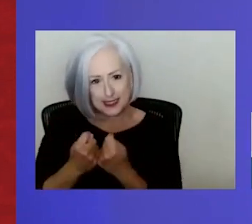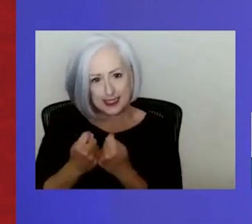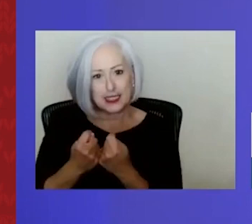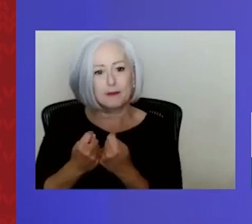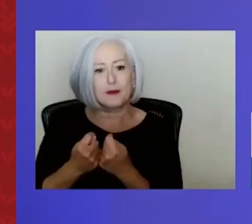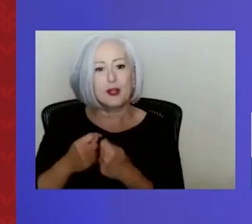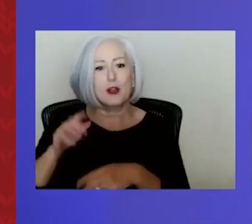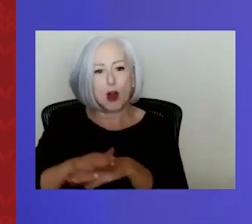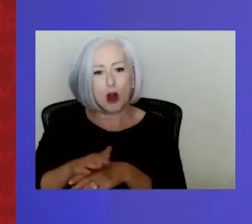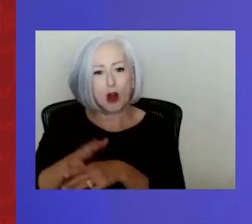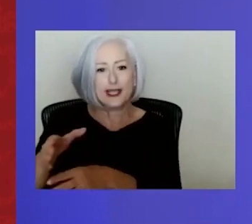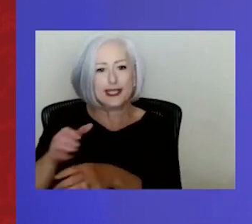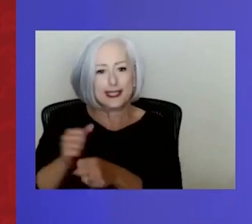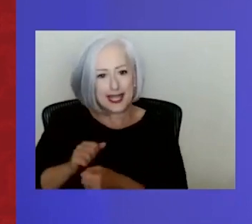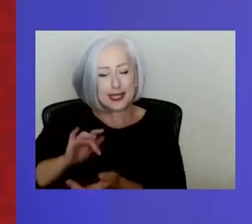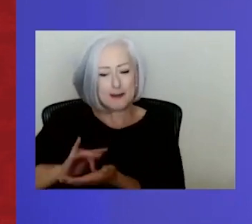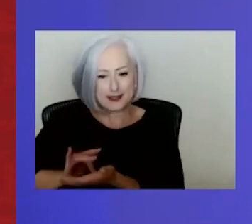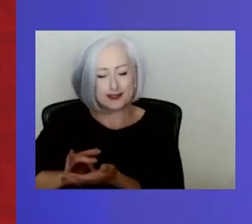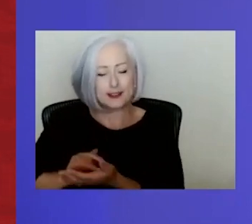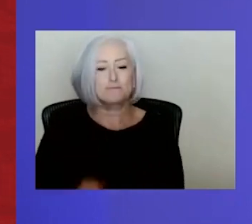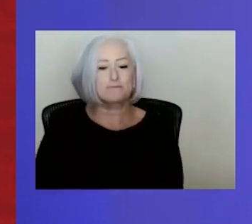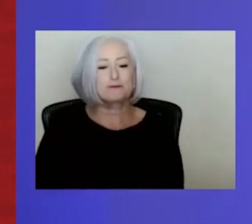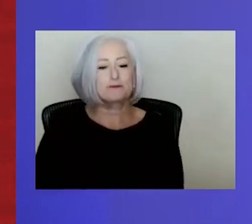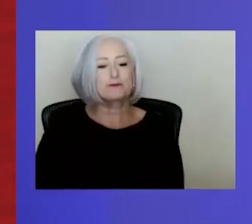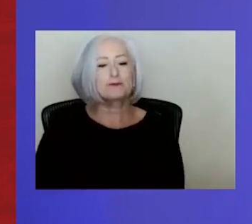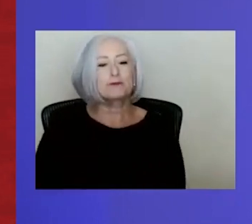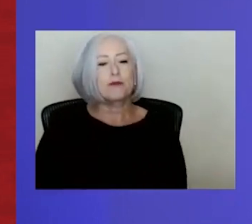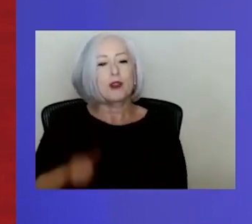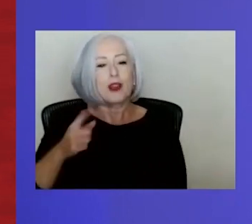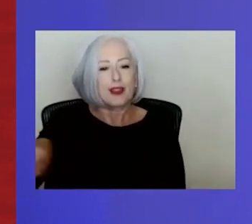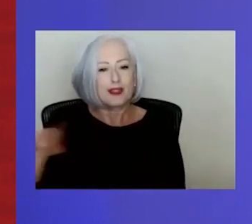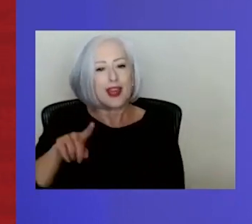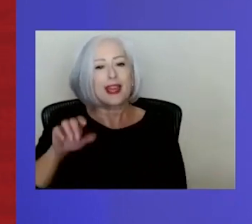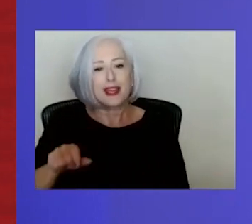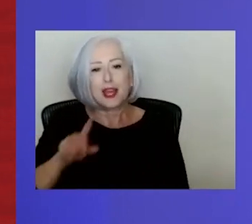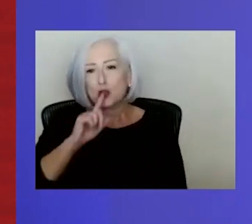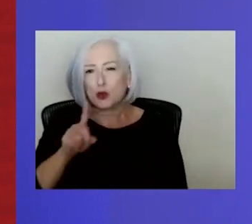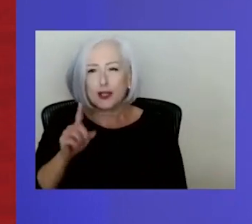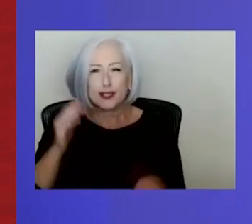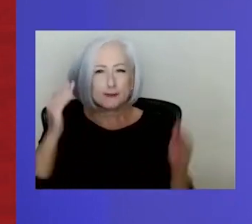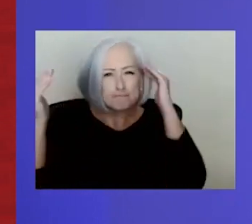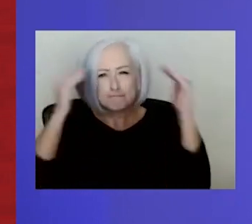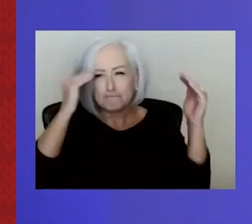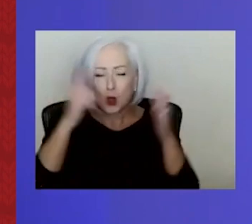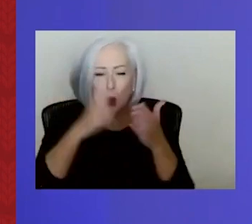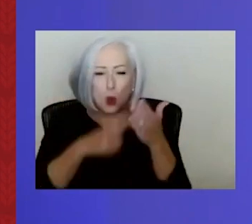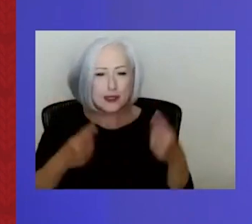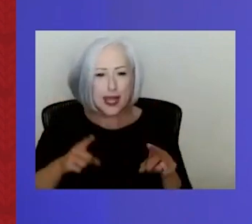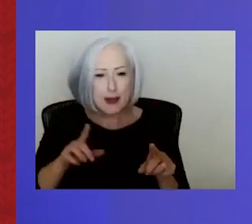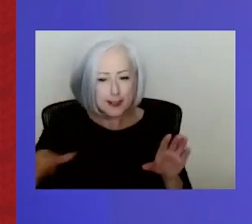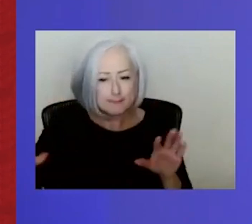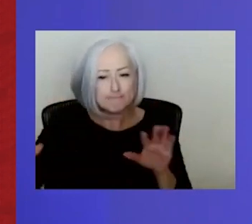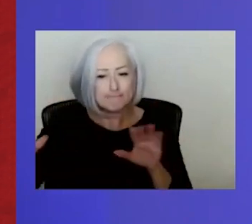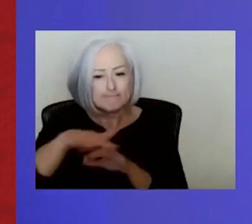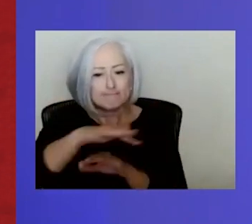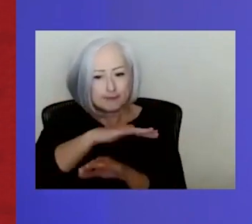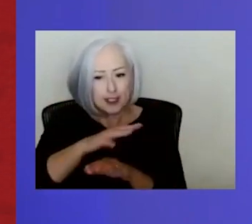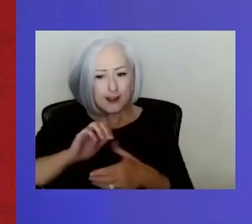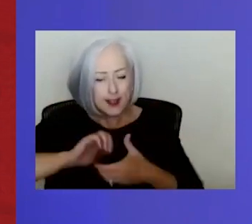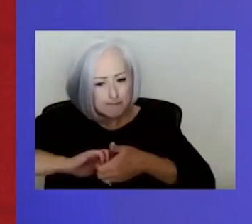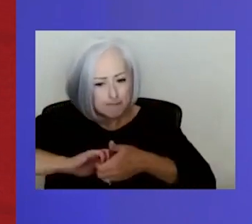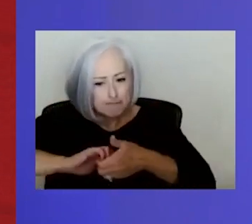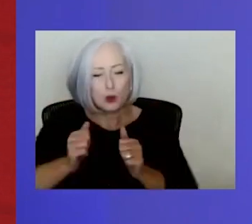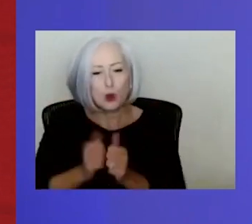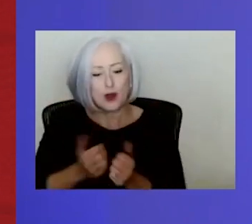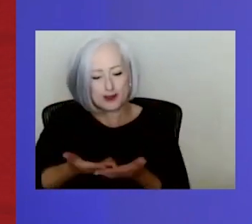of medications, and so they're able to be really in tune with the market. They work very closely with our suppliers and also